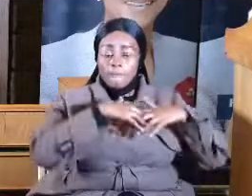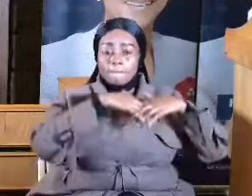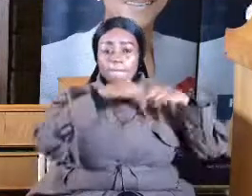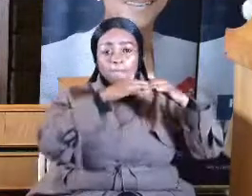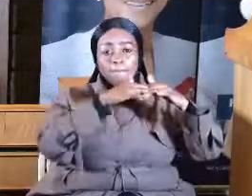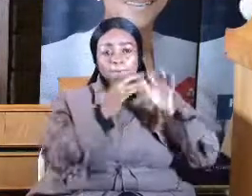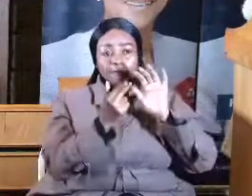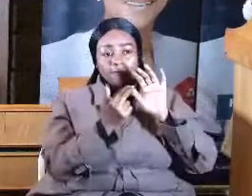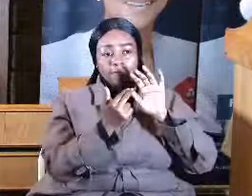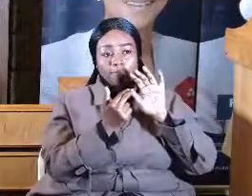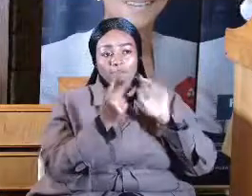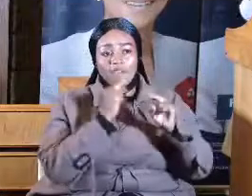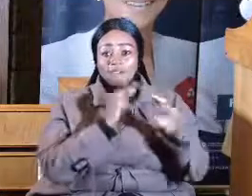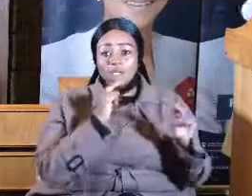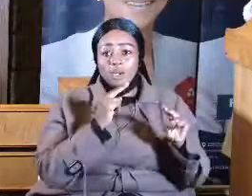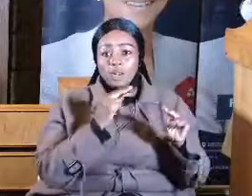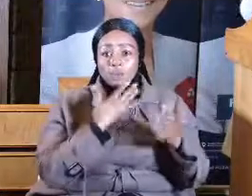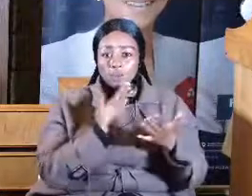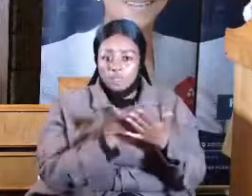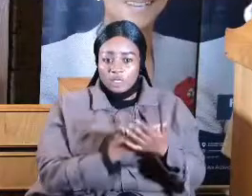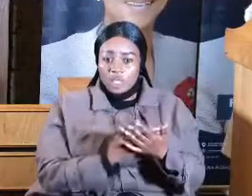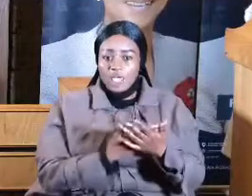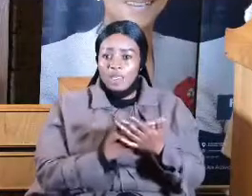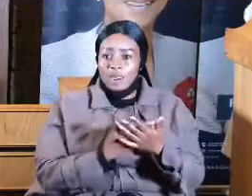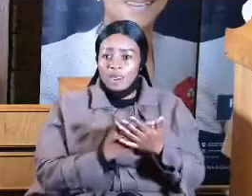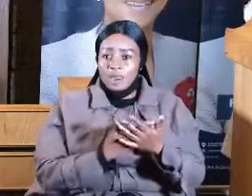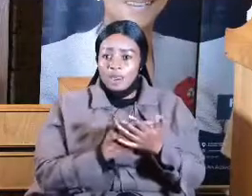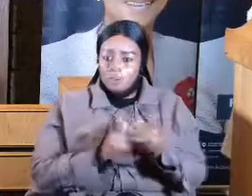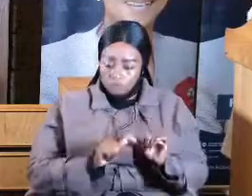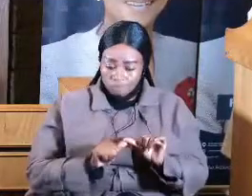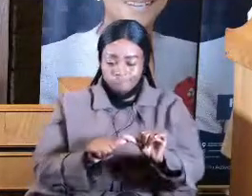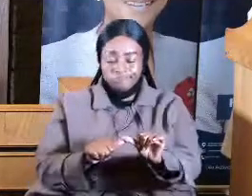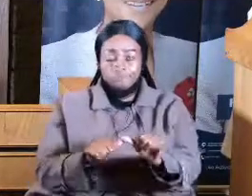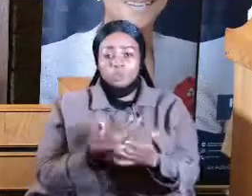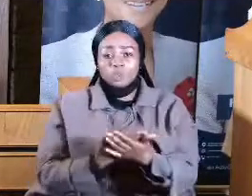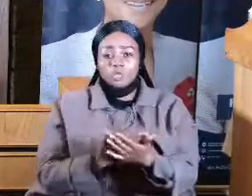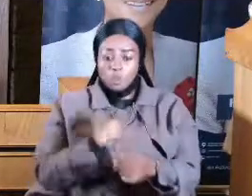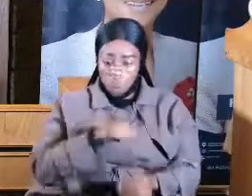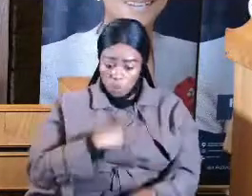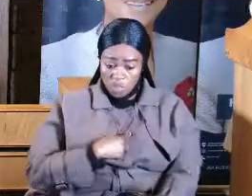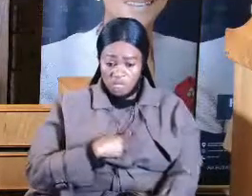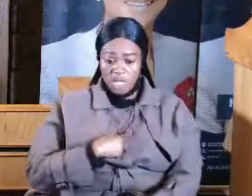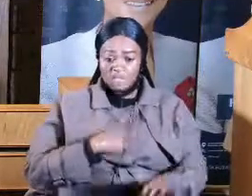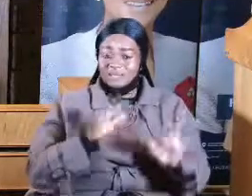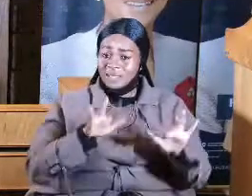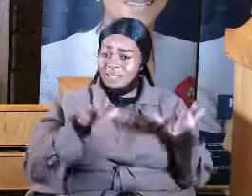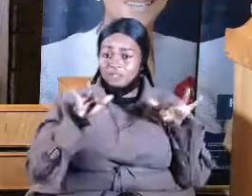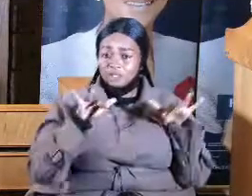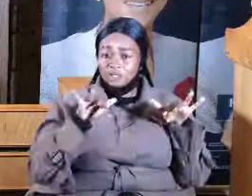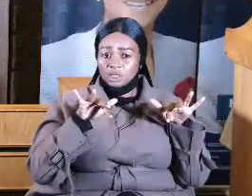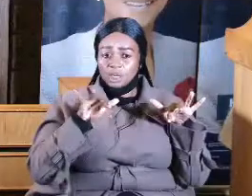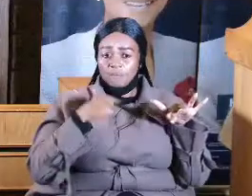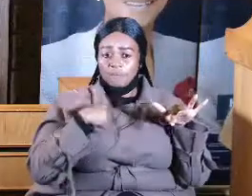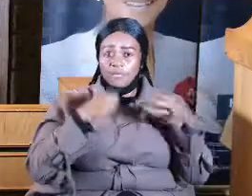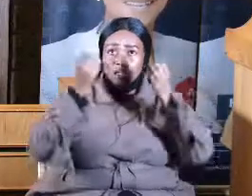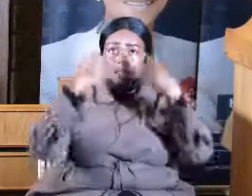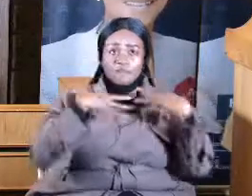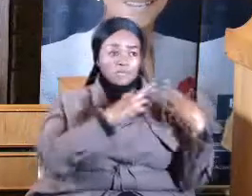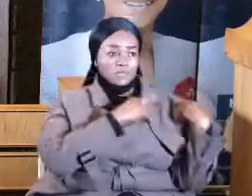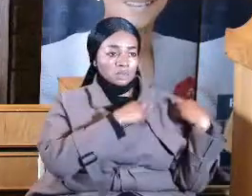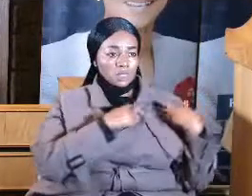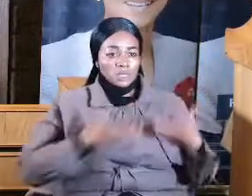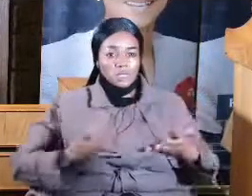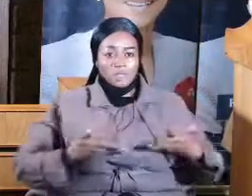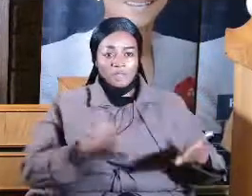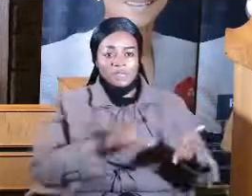formulated for us to be able to operate and move forward. As the legislature, we are not tasked with service delivery per